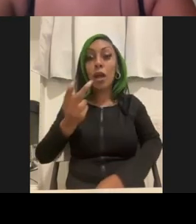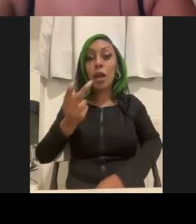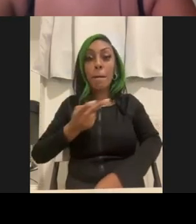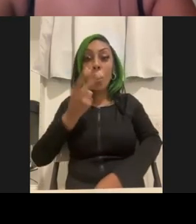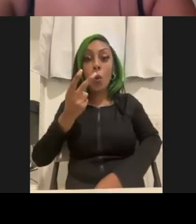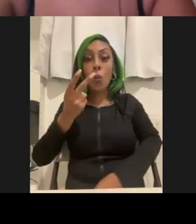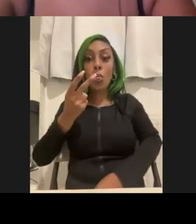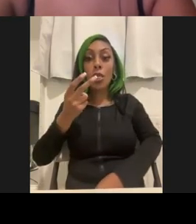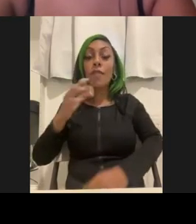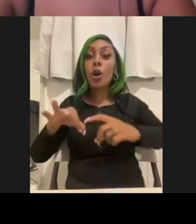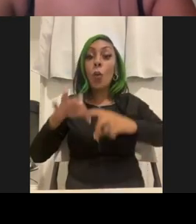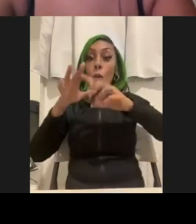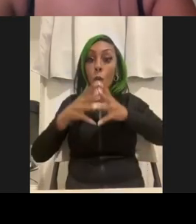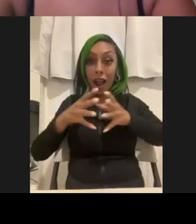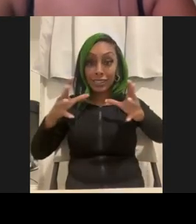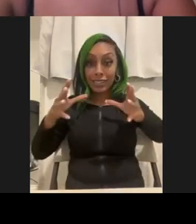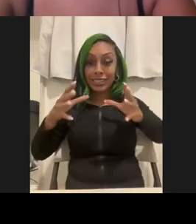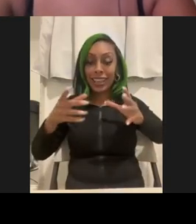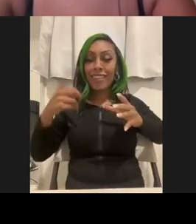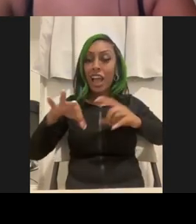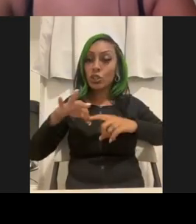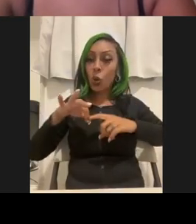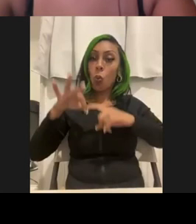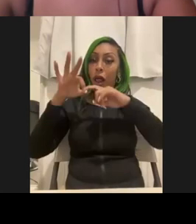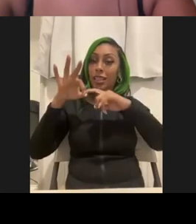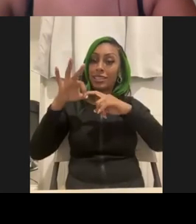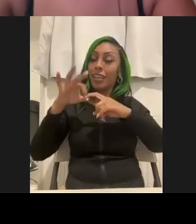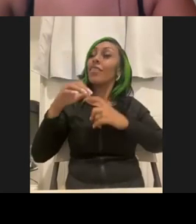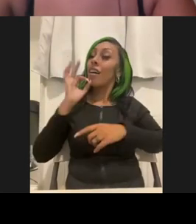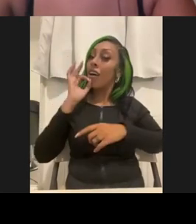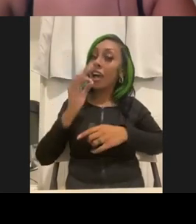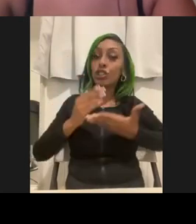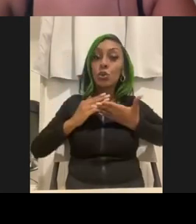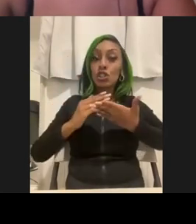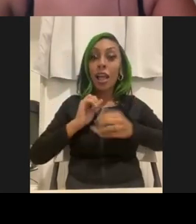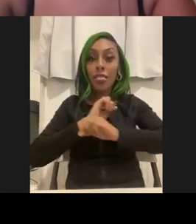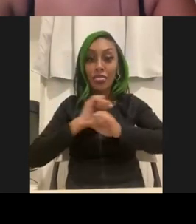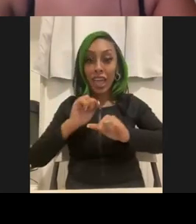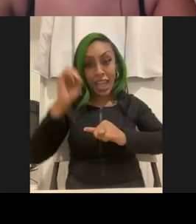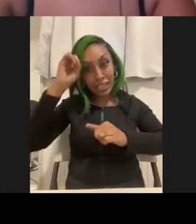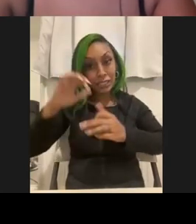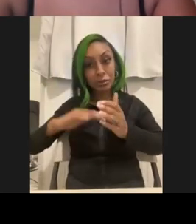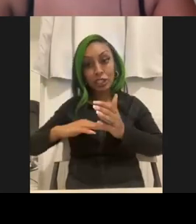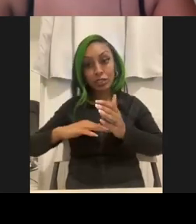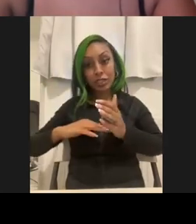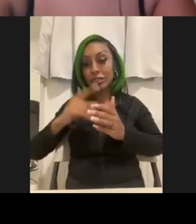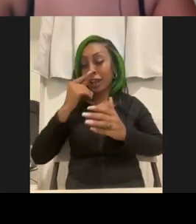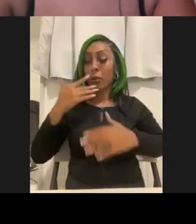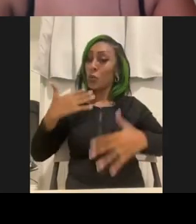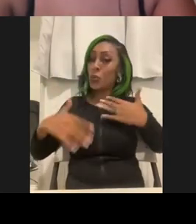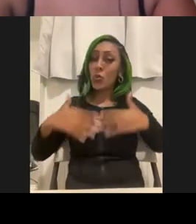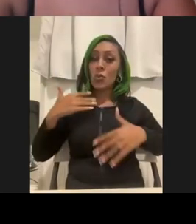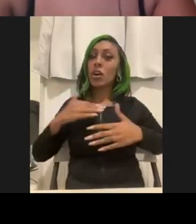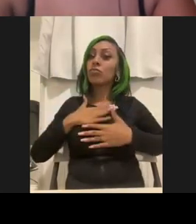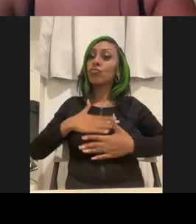and qualitative means, we are asking them to share their experiences, which can often be incredibly painful or